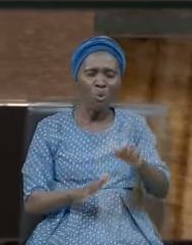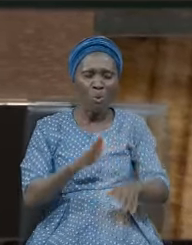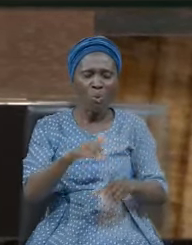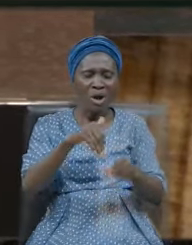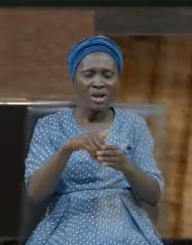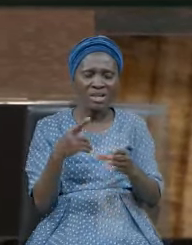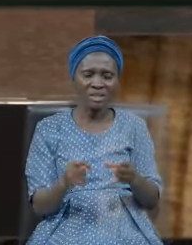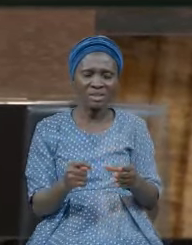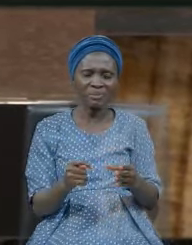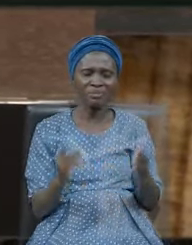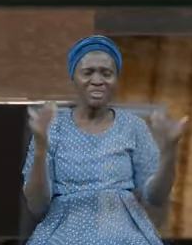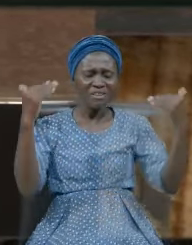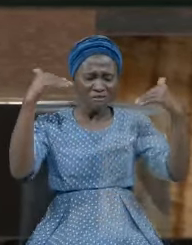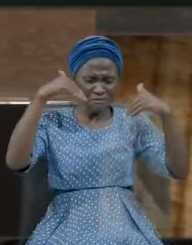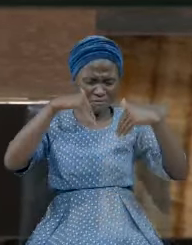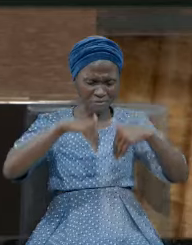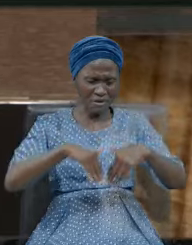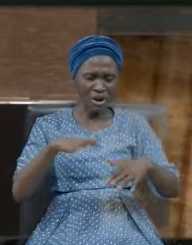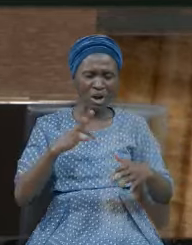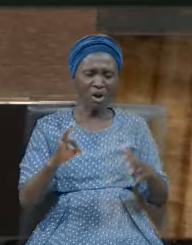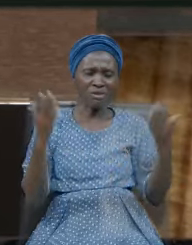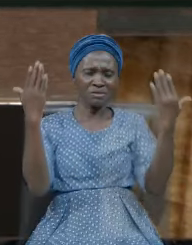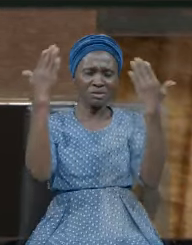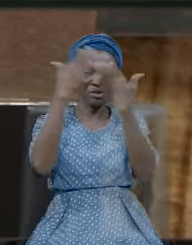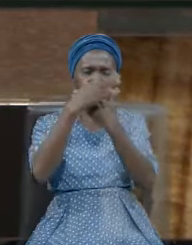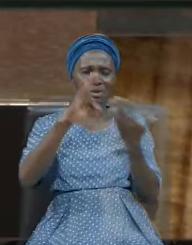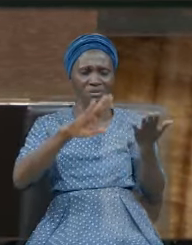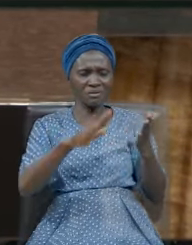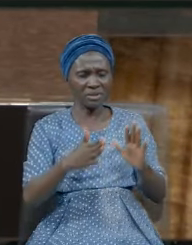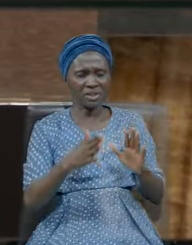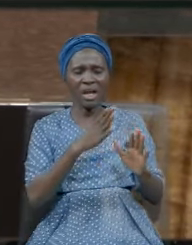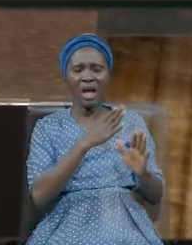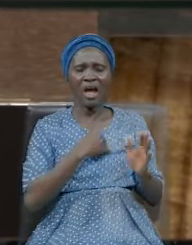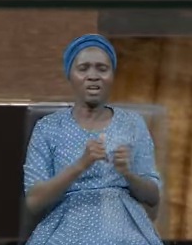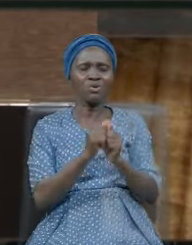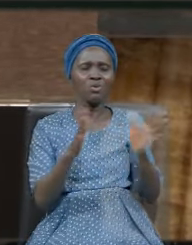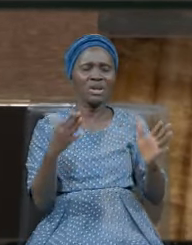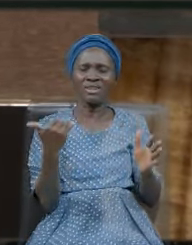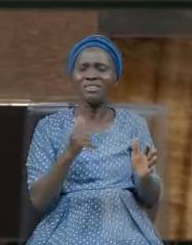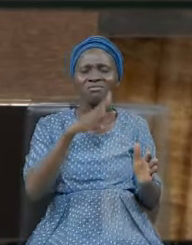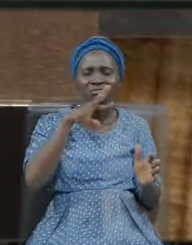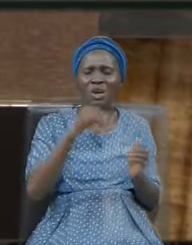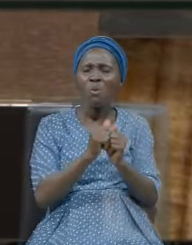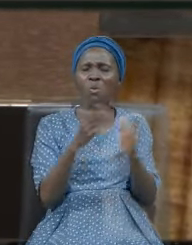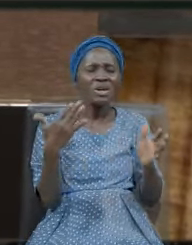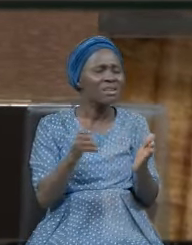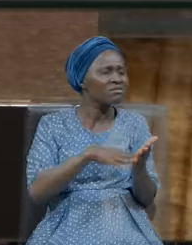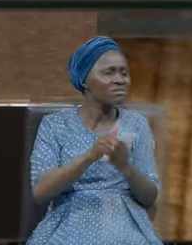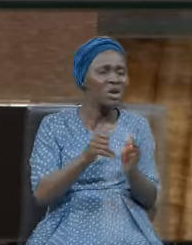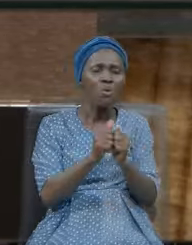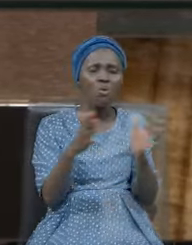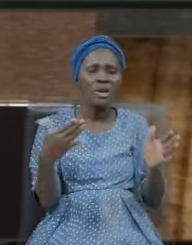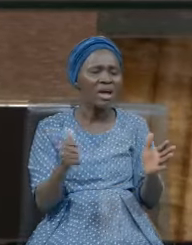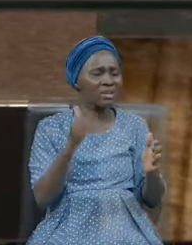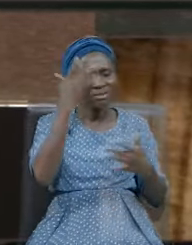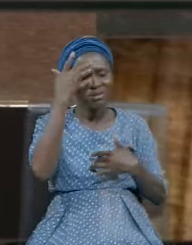the shadow of death without any stain and without any weakness, without any sickness